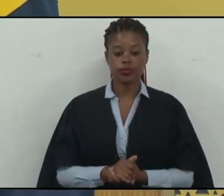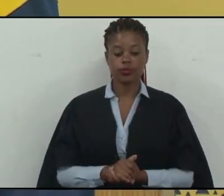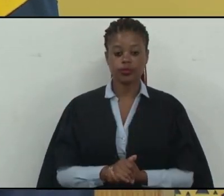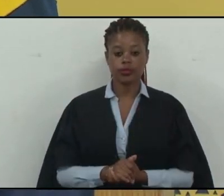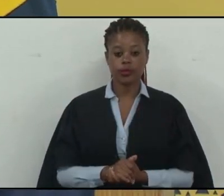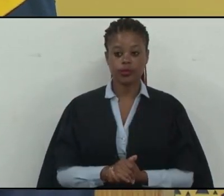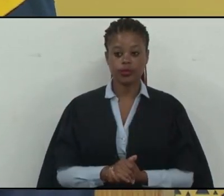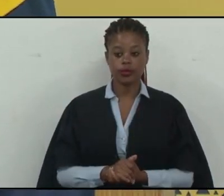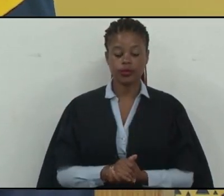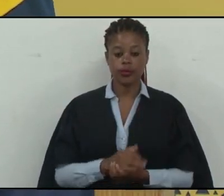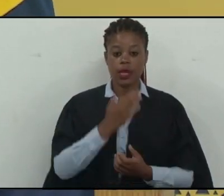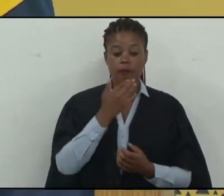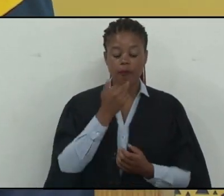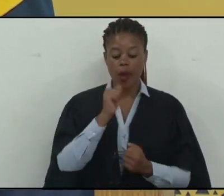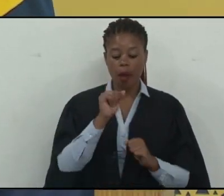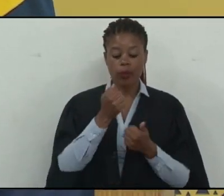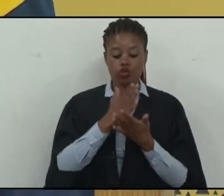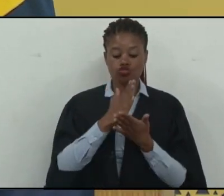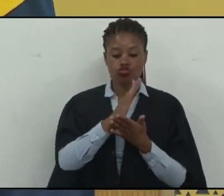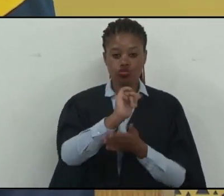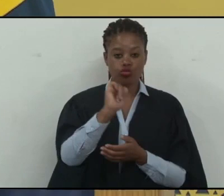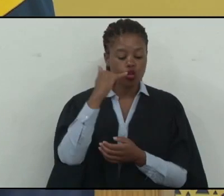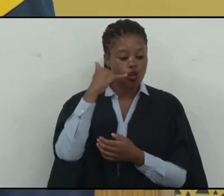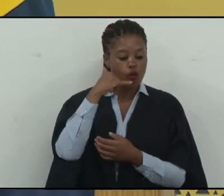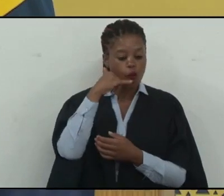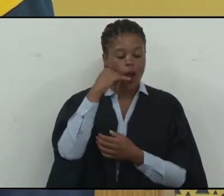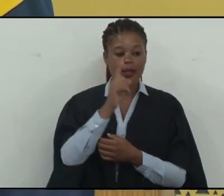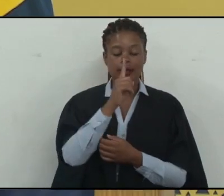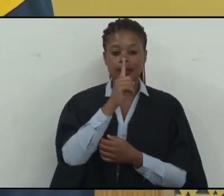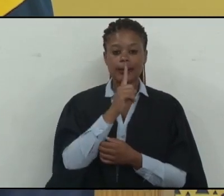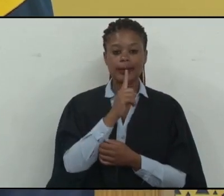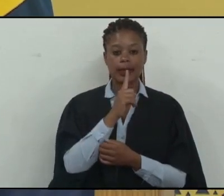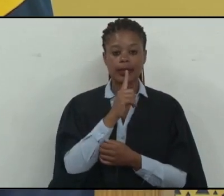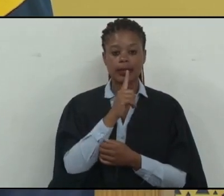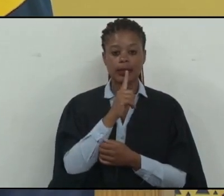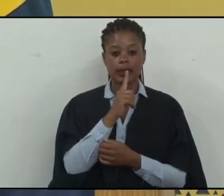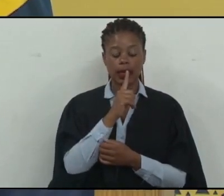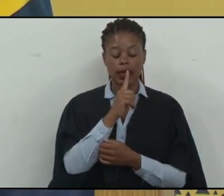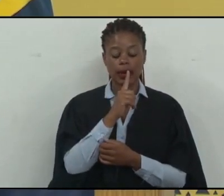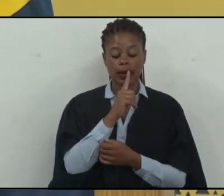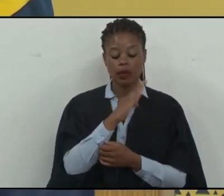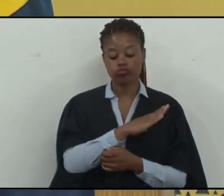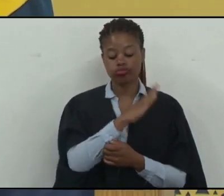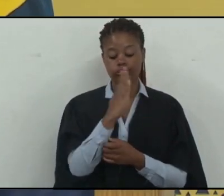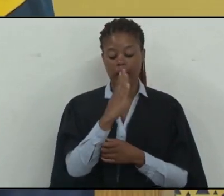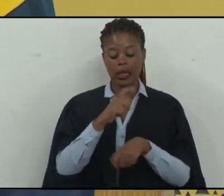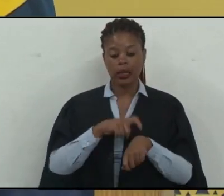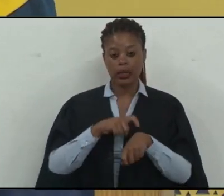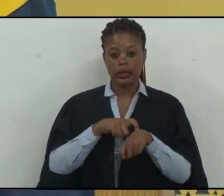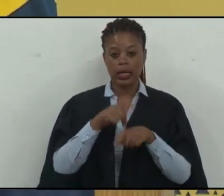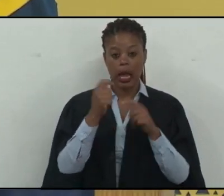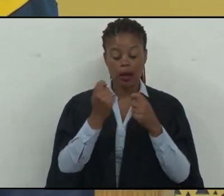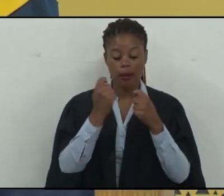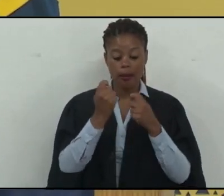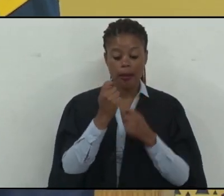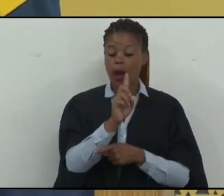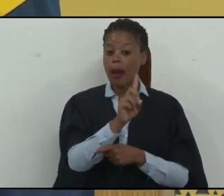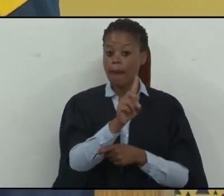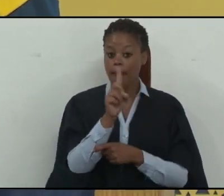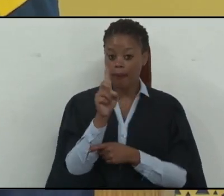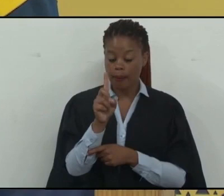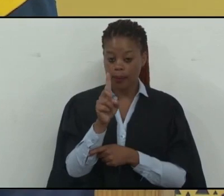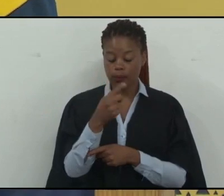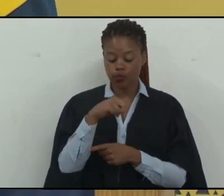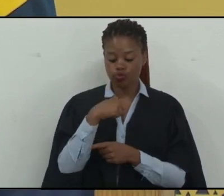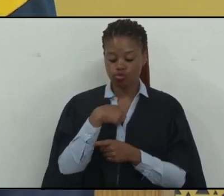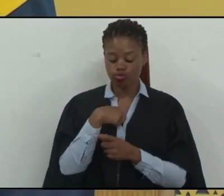that you please ensure your cell phones are on silent for the duration of the ceremony. However,